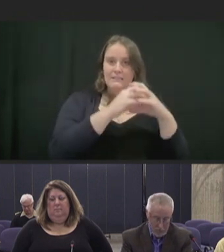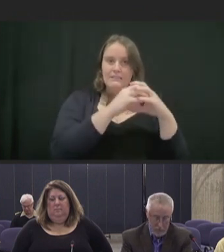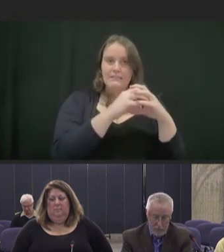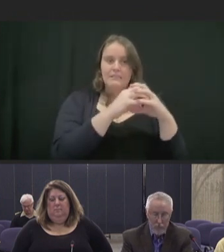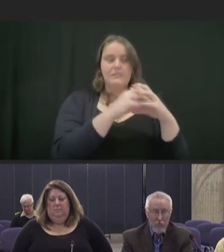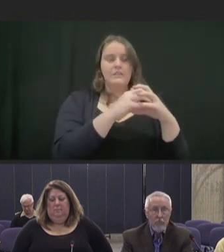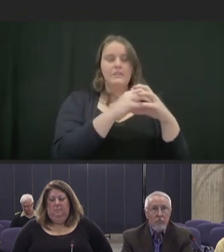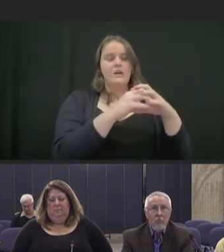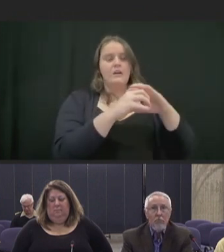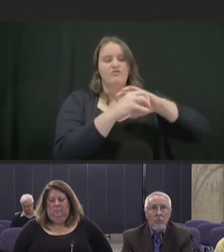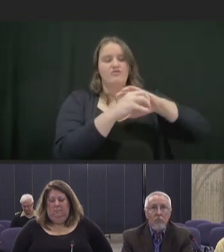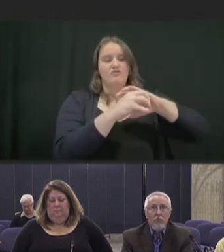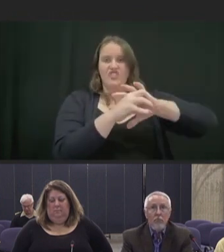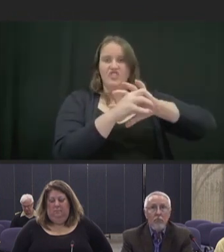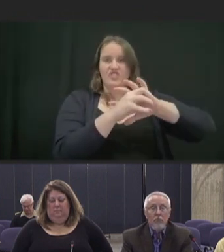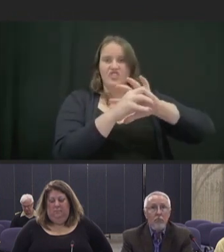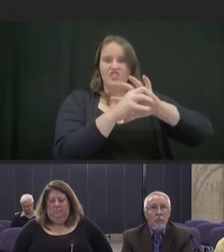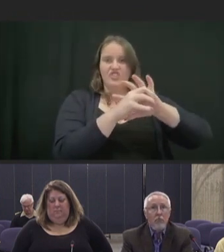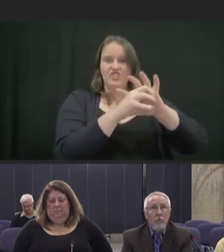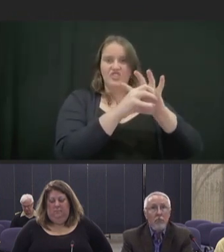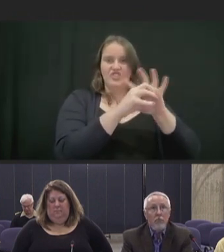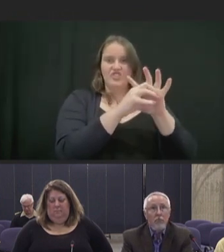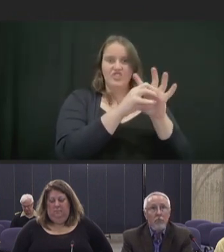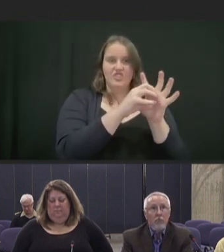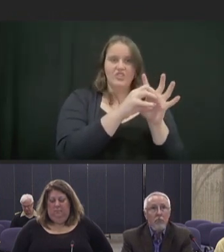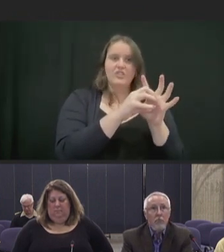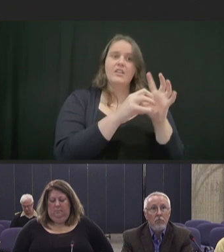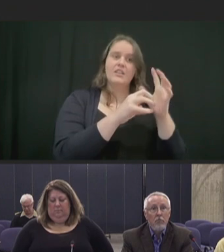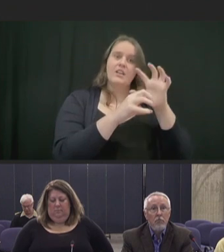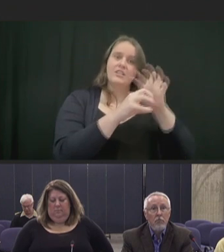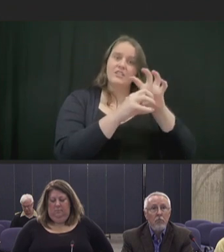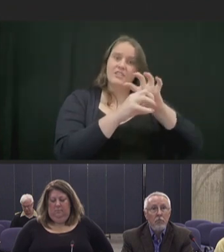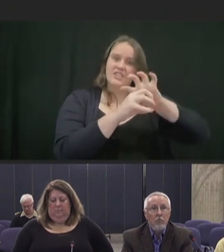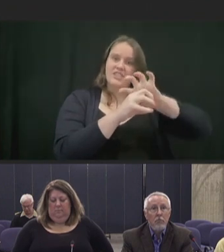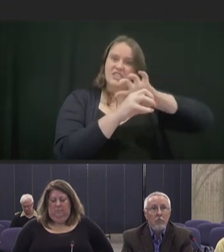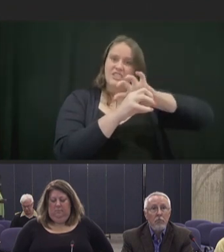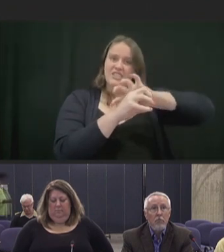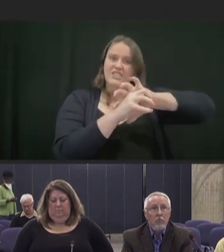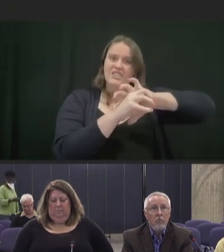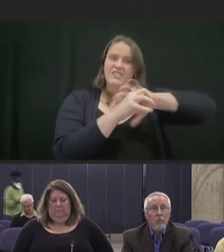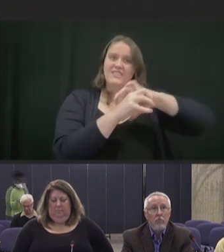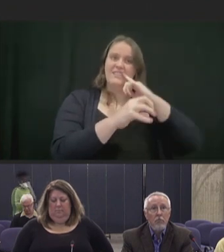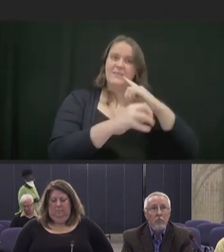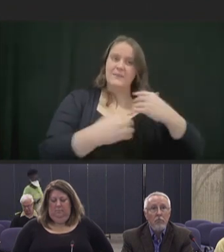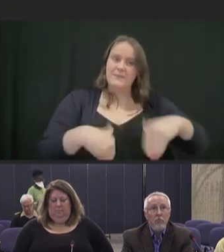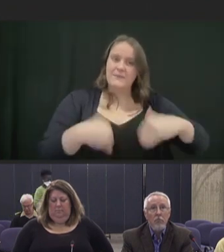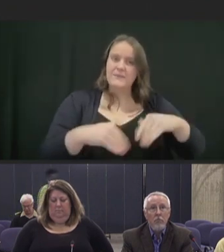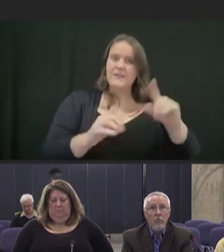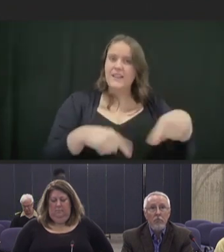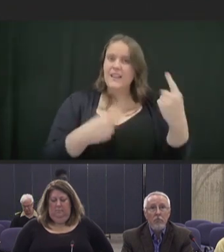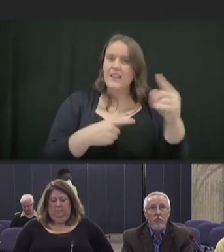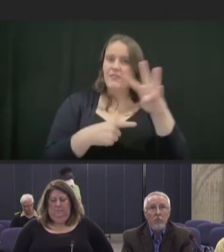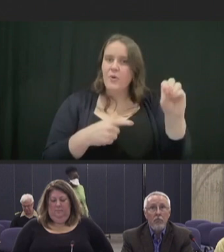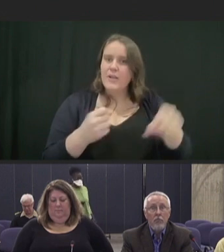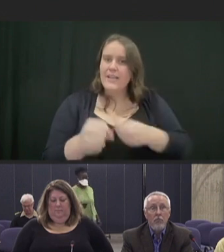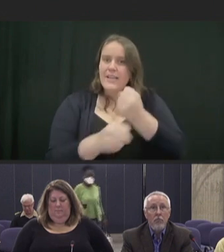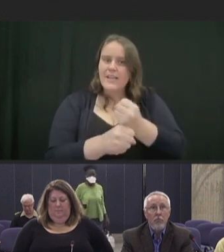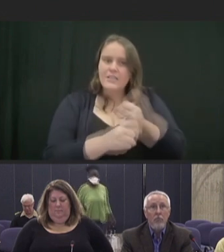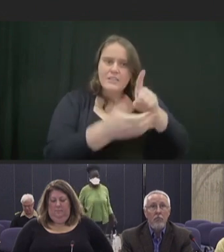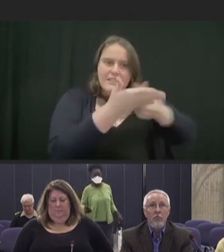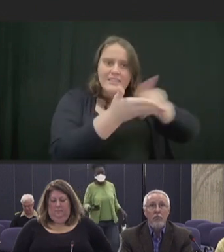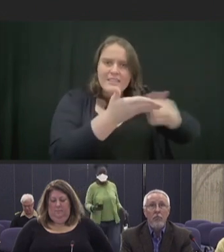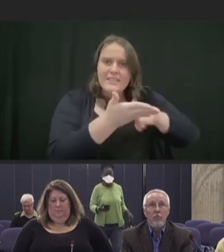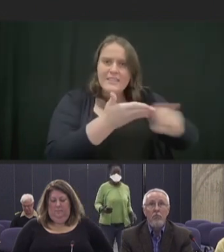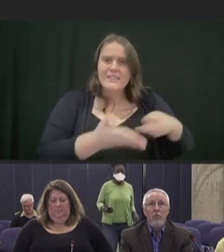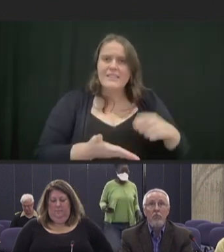has been interrogated incredibly over the past 40 years as to why it's so difficult to